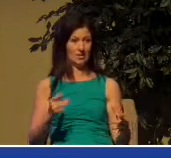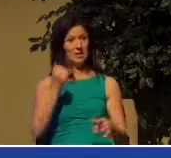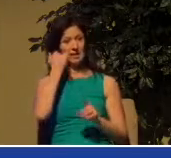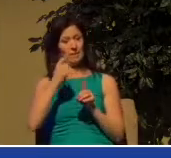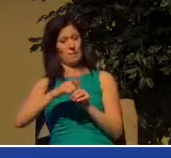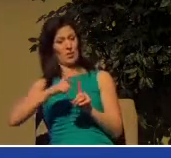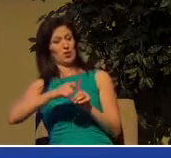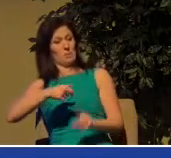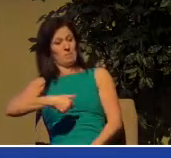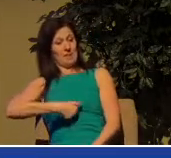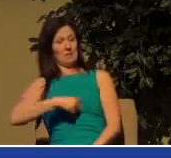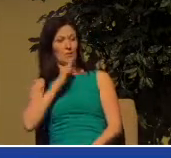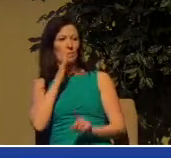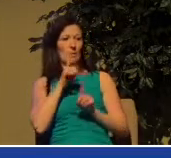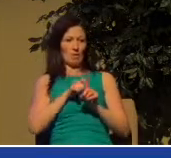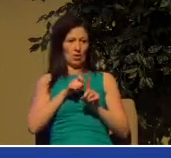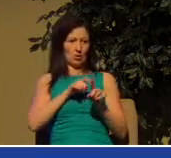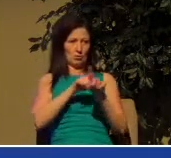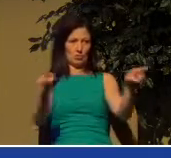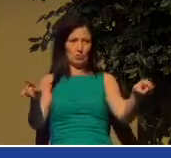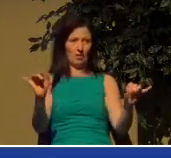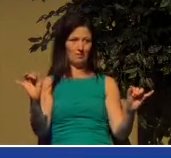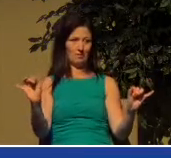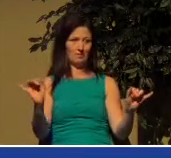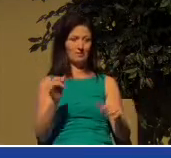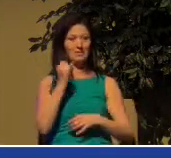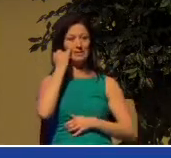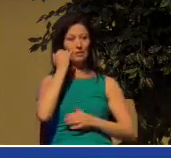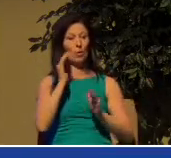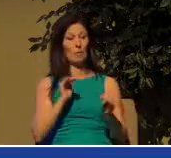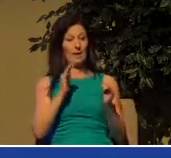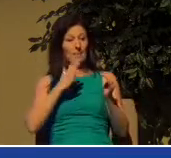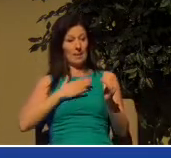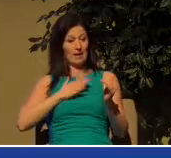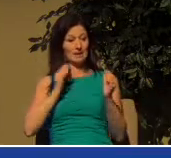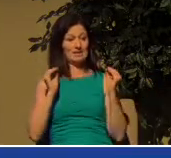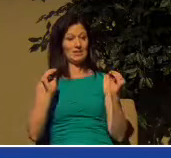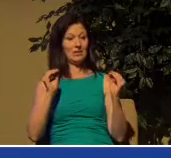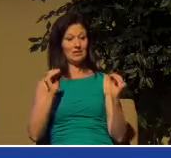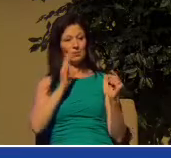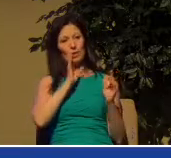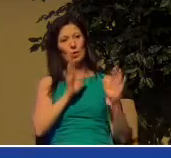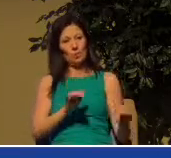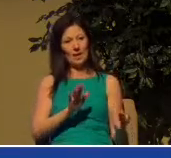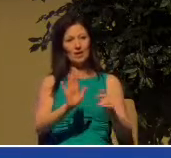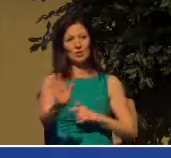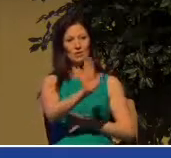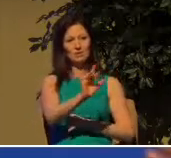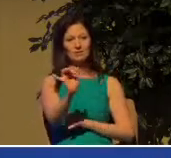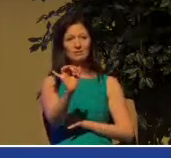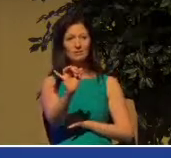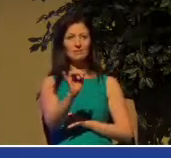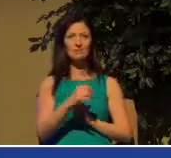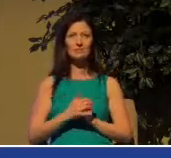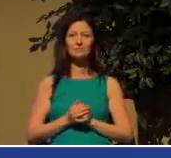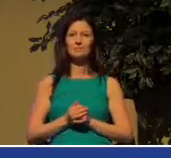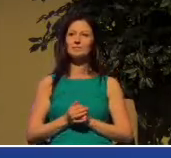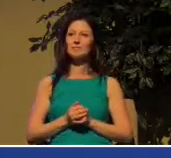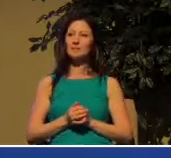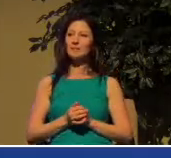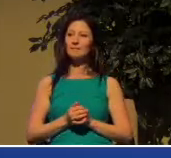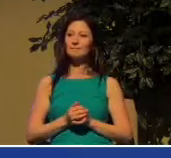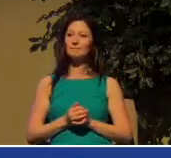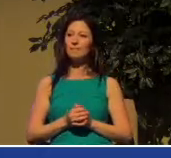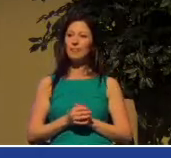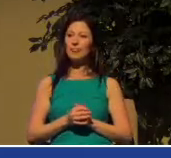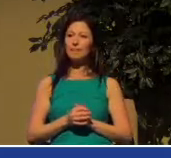they obeyed my teaching, they will obey yours also. And if you read the story of Jesus' Passion Week, he's